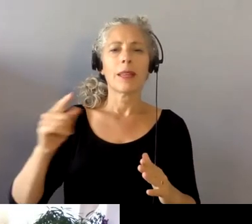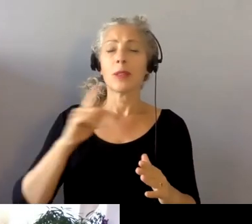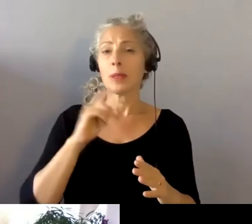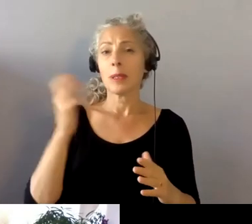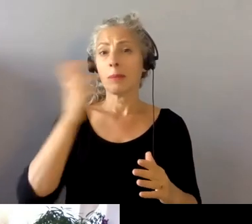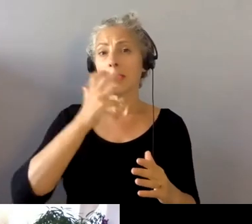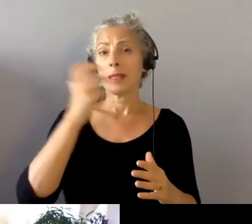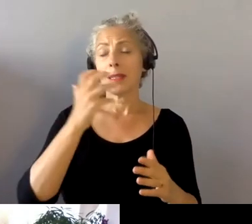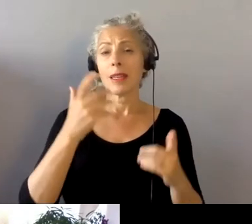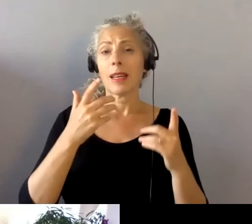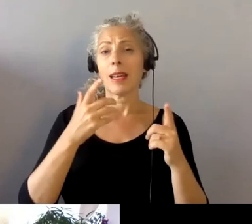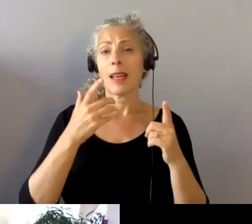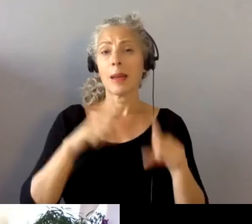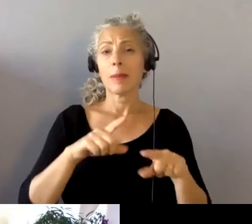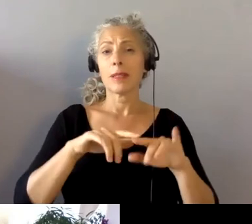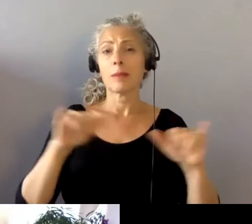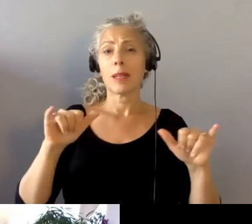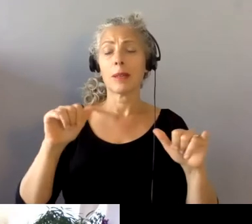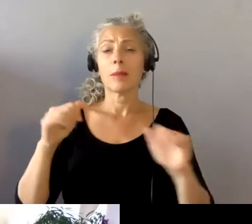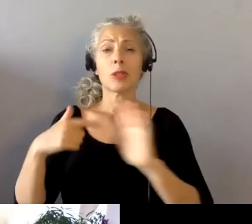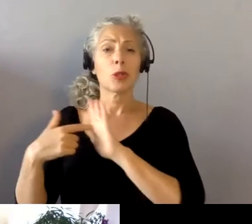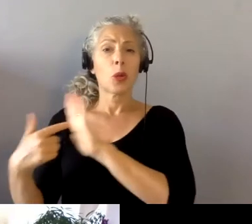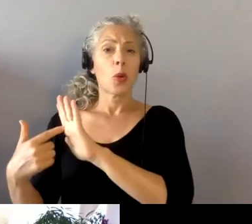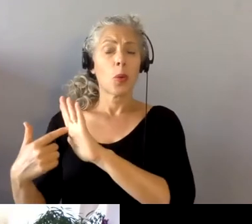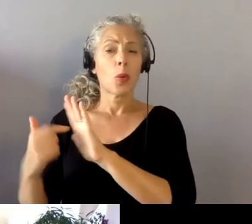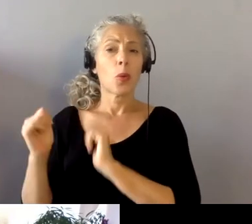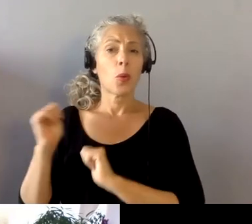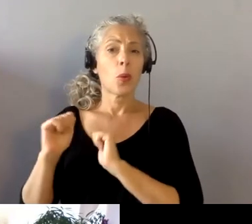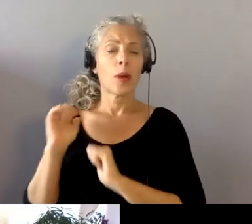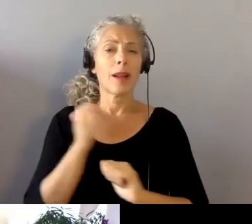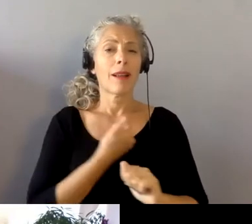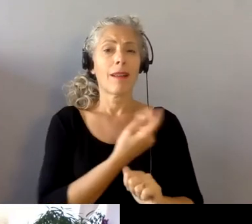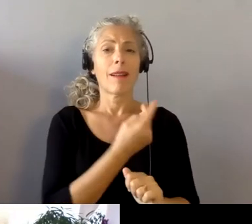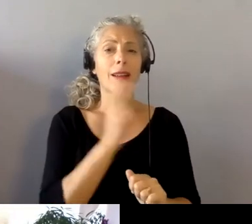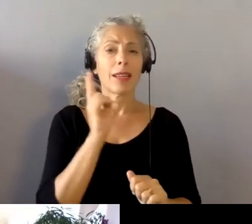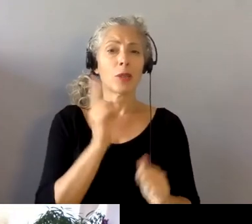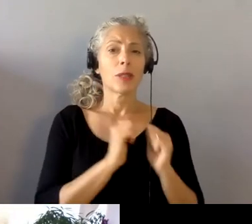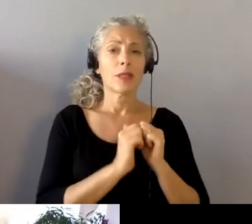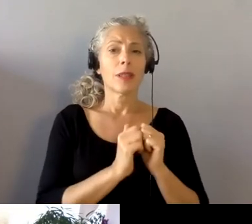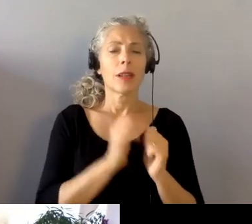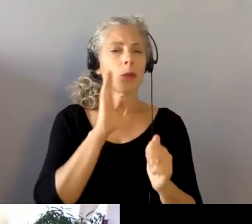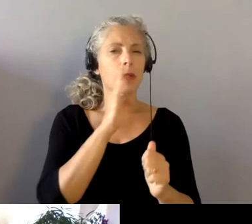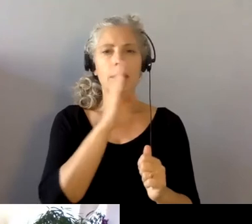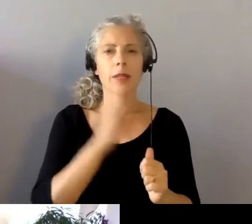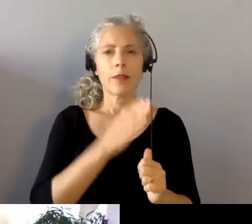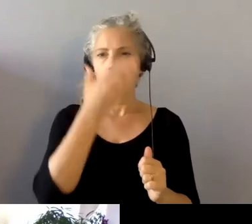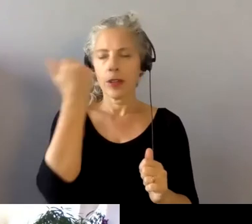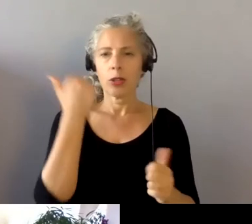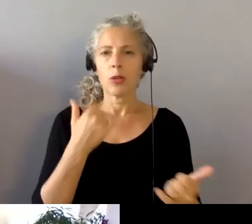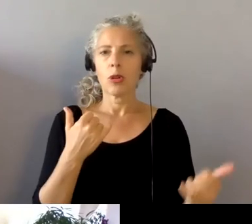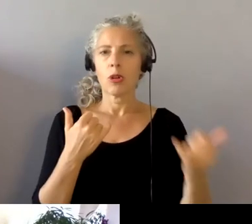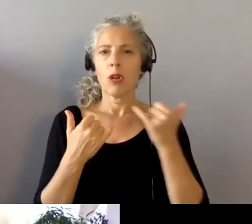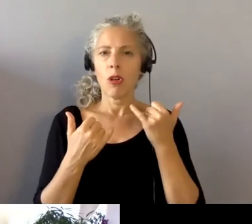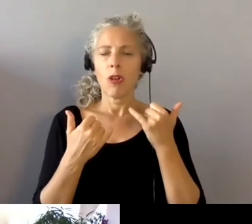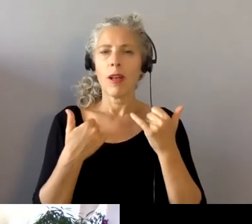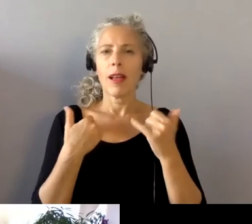happening at the same time as this show and our history together. I will never forget the time when you called right after my